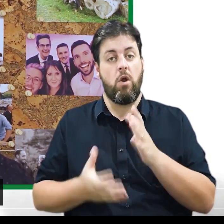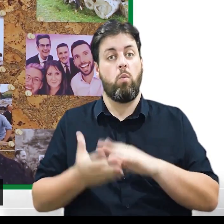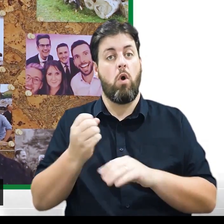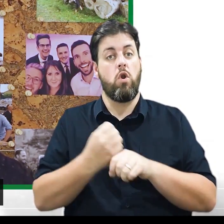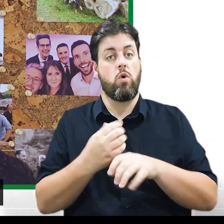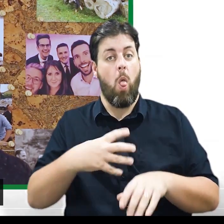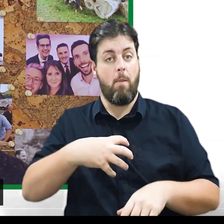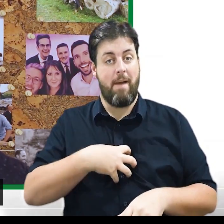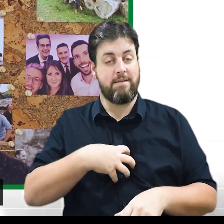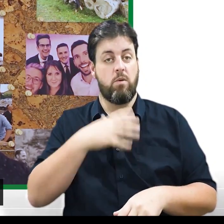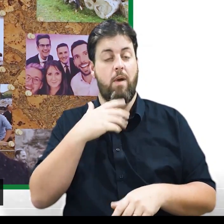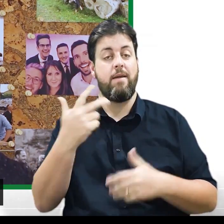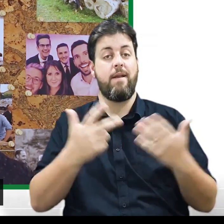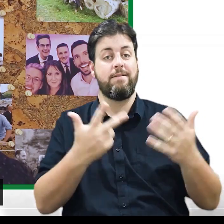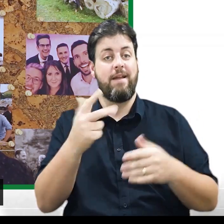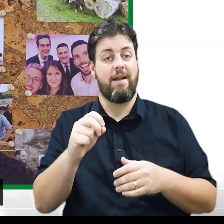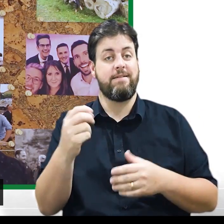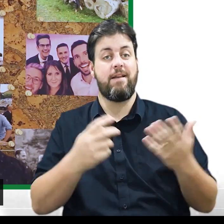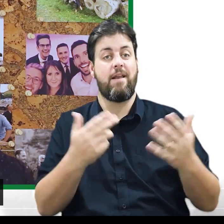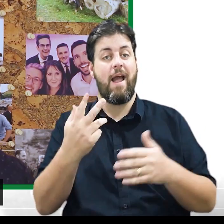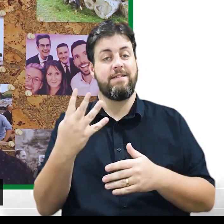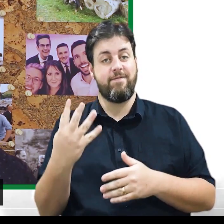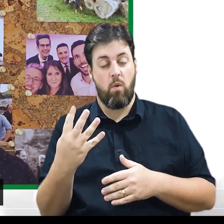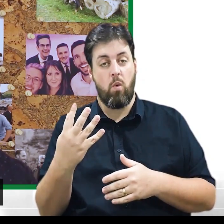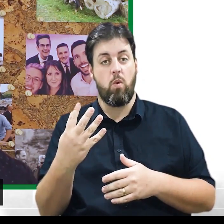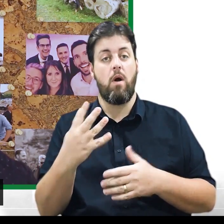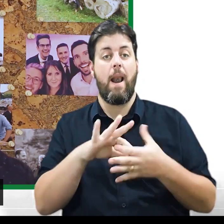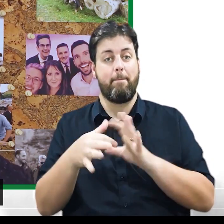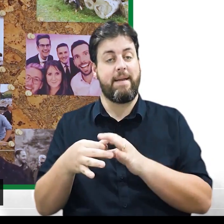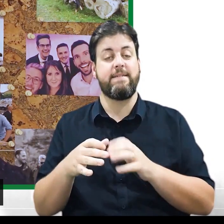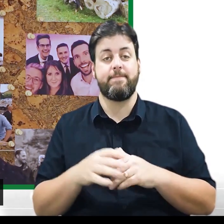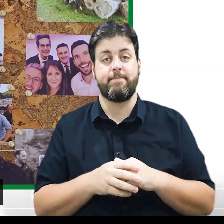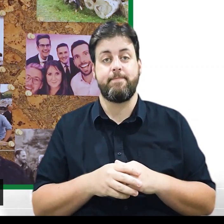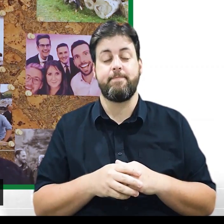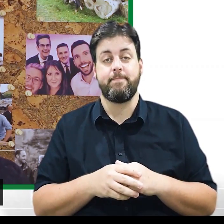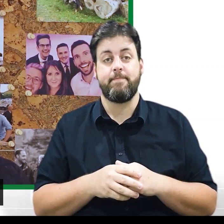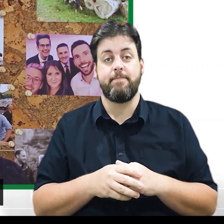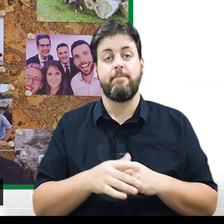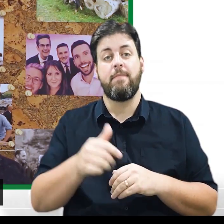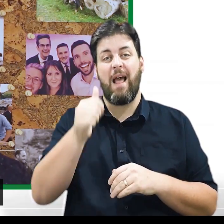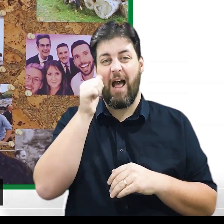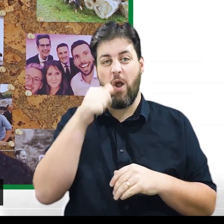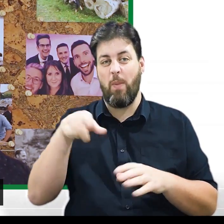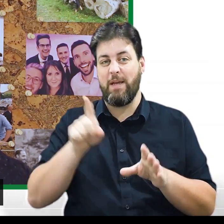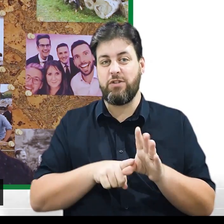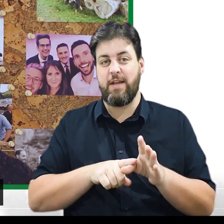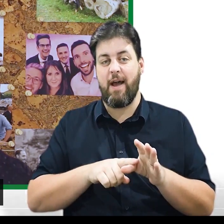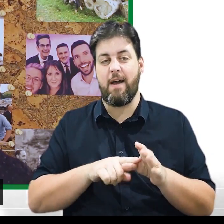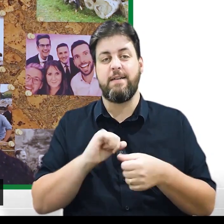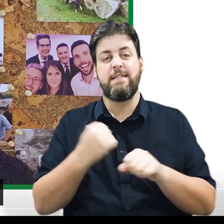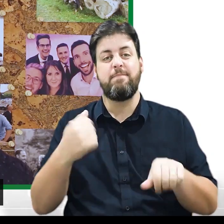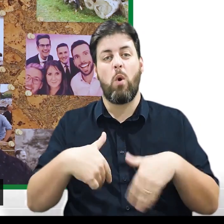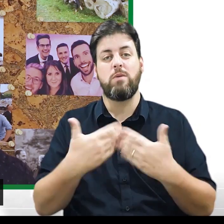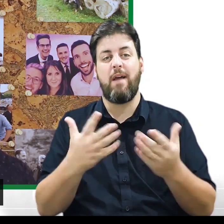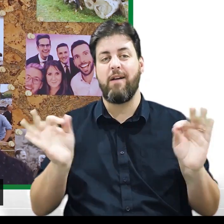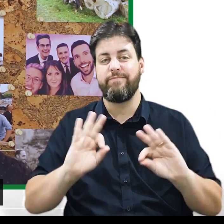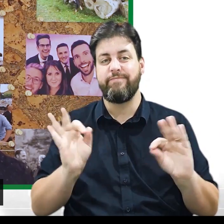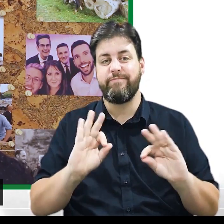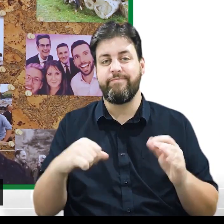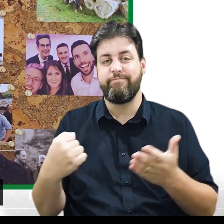and 1984 Olympics. I know lots of you will have missed out on Sports Day this year in